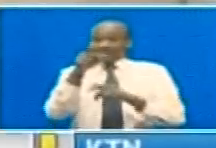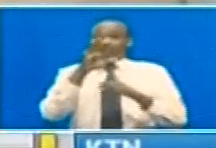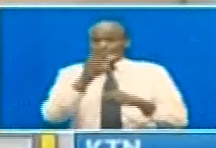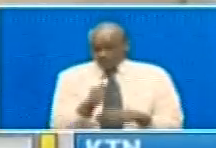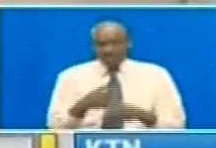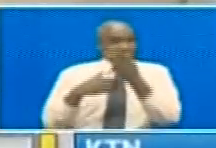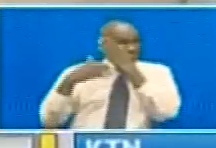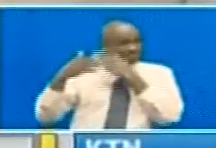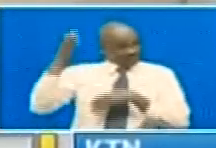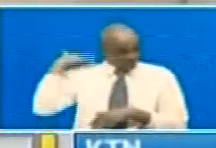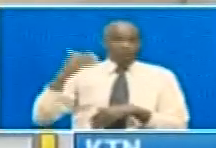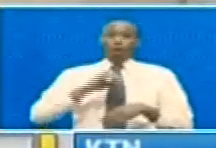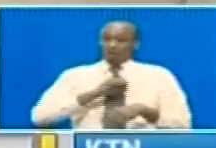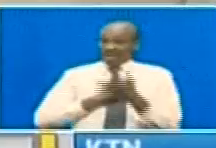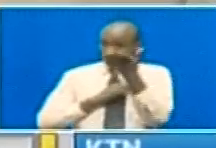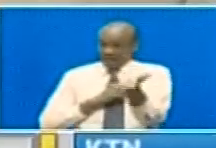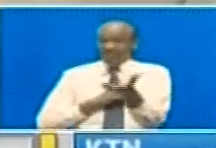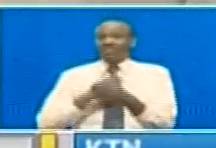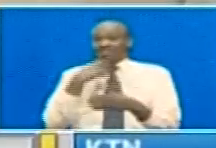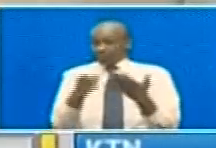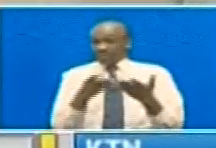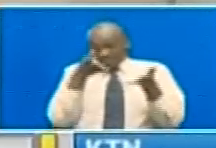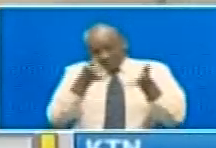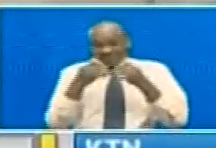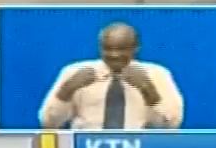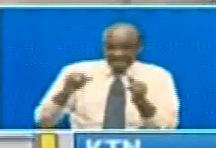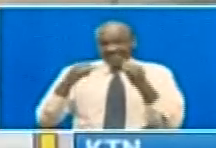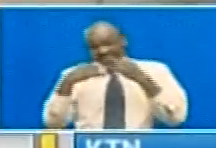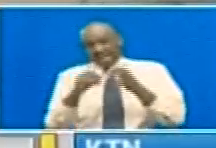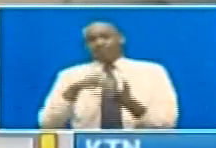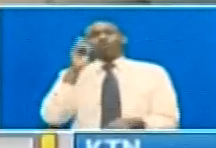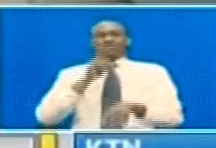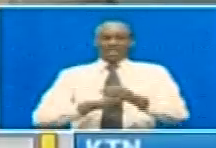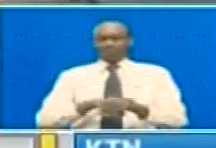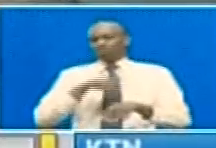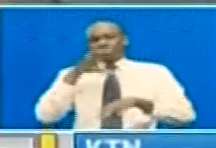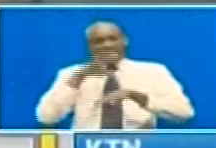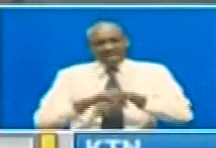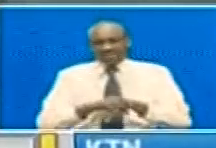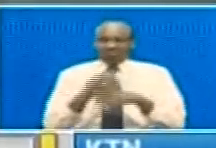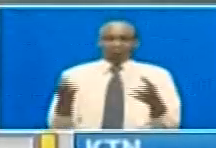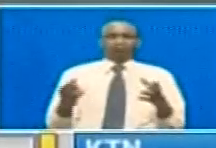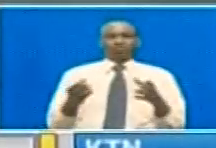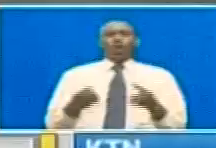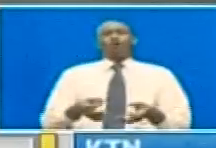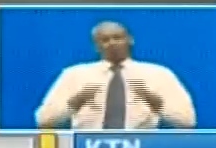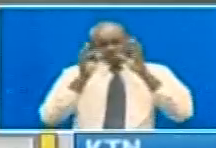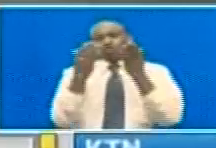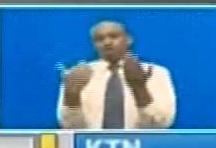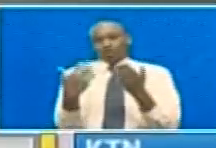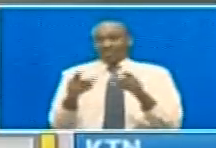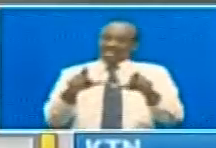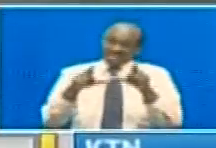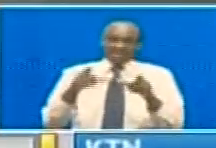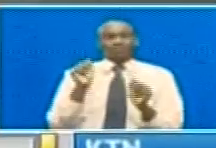a previous owner, and so that is why they're still trying to get more time to get some of the official documents for them to